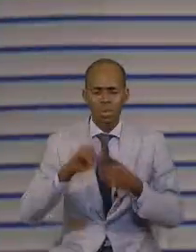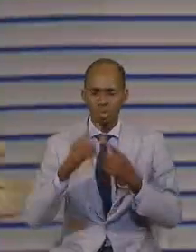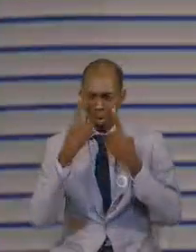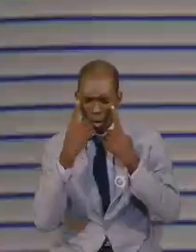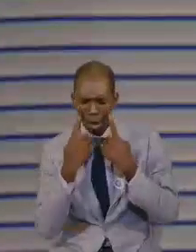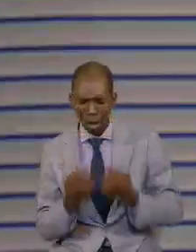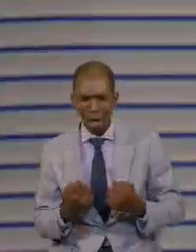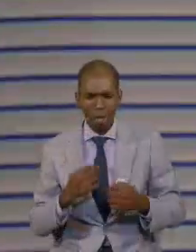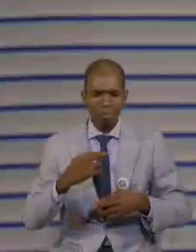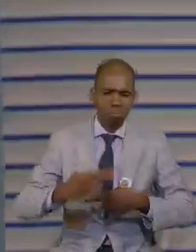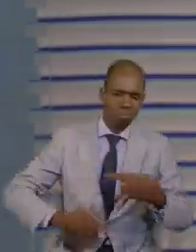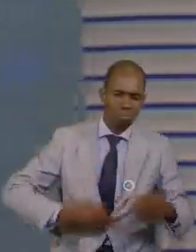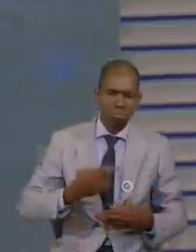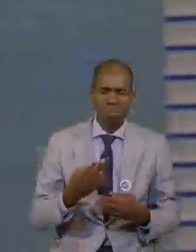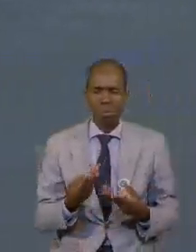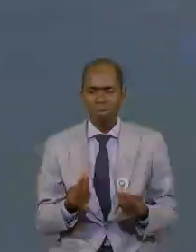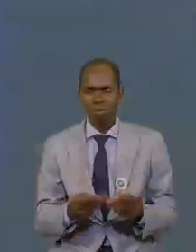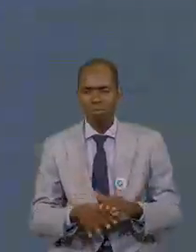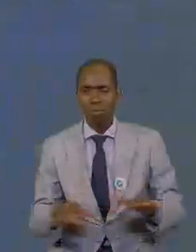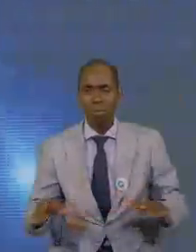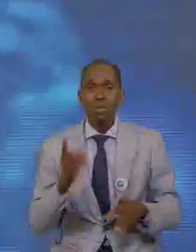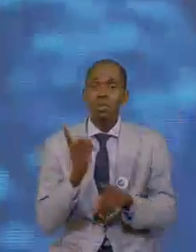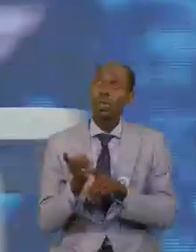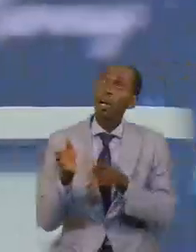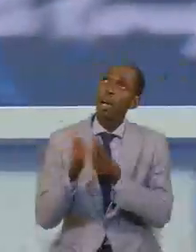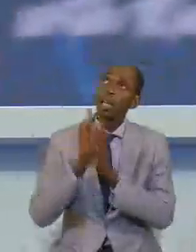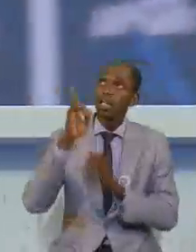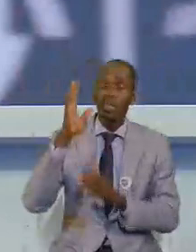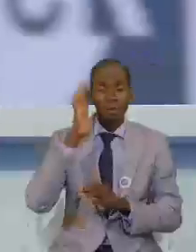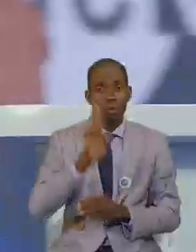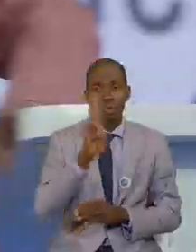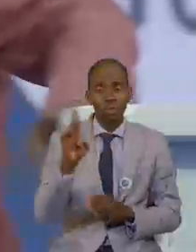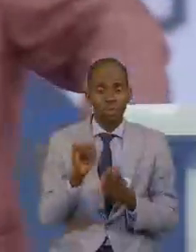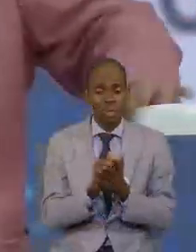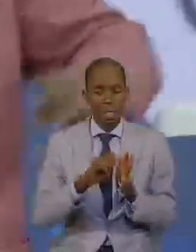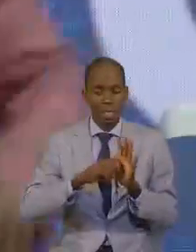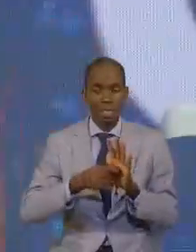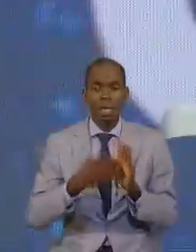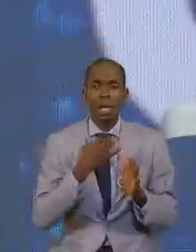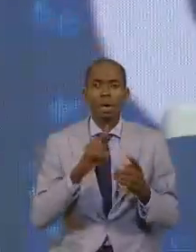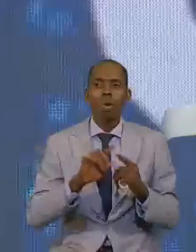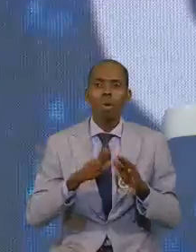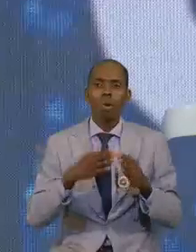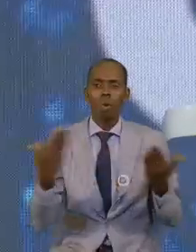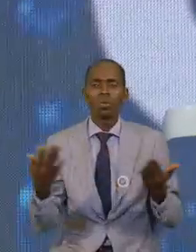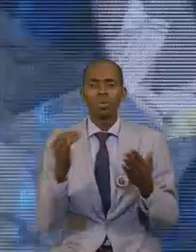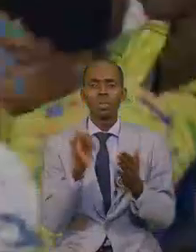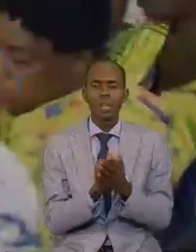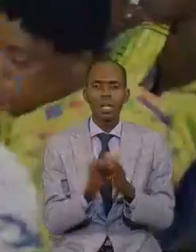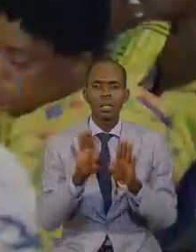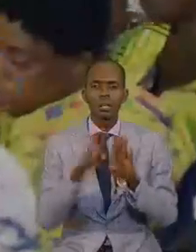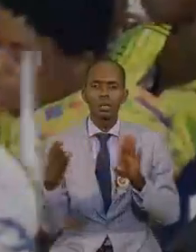Just ask him. He will use that key and open the door of power to you